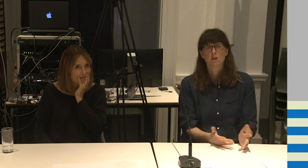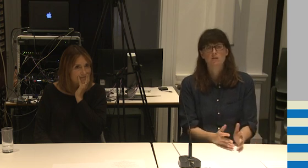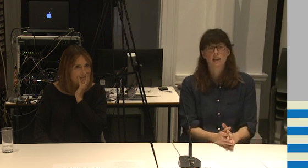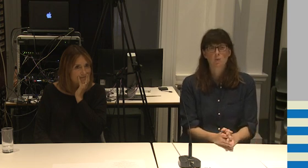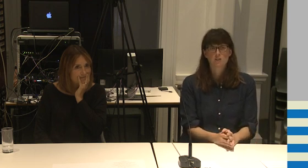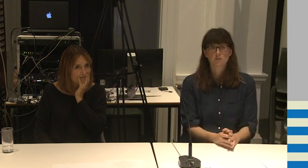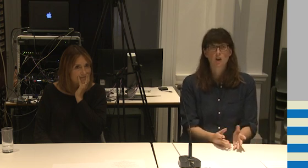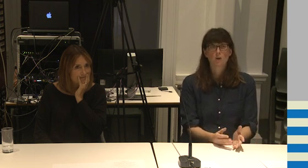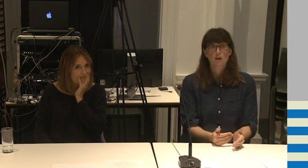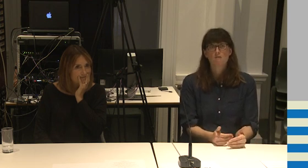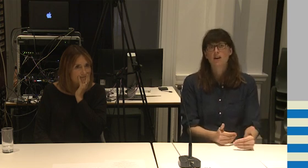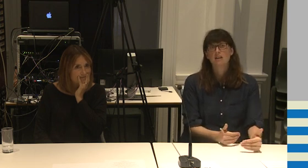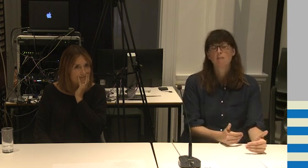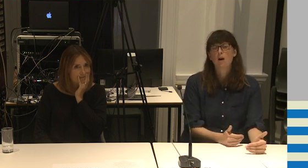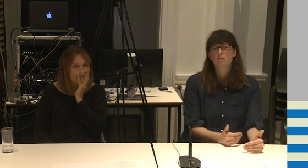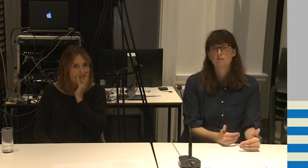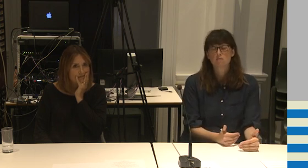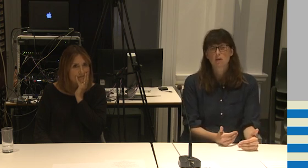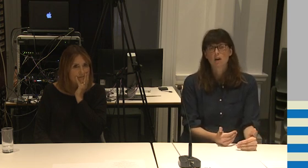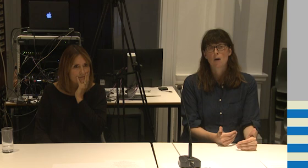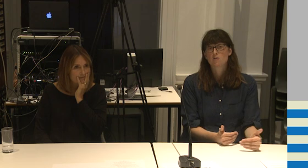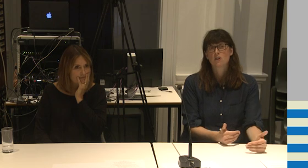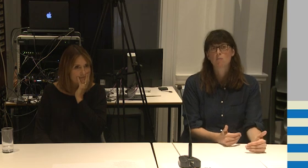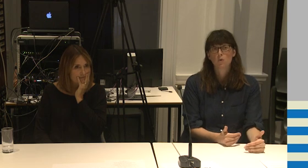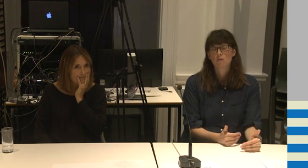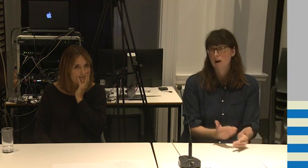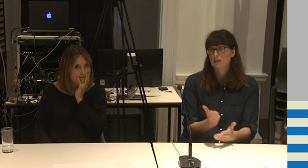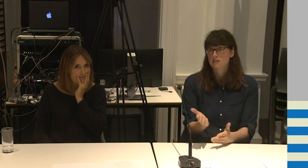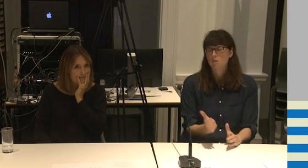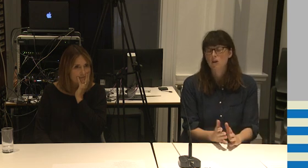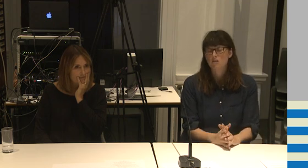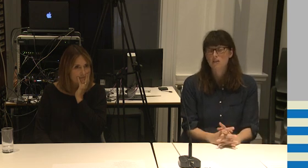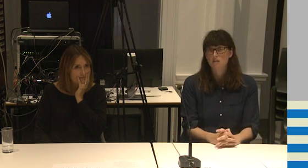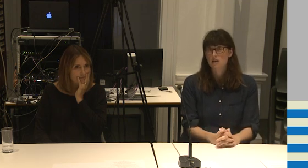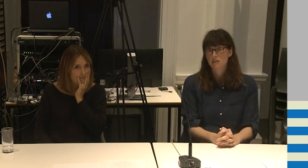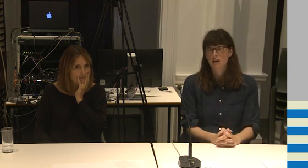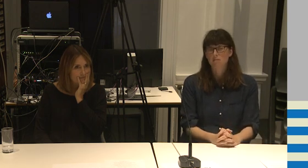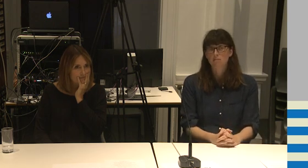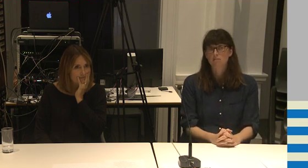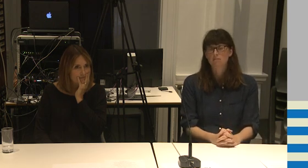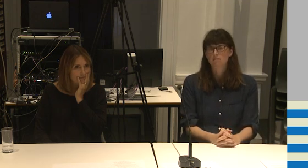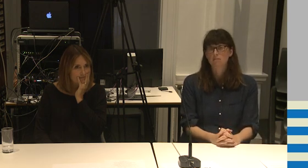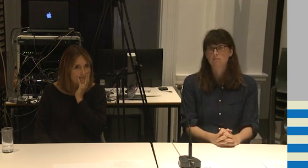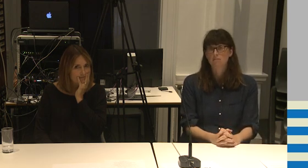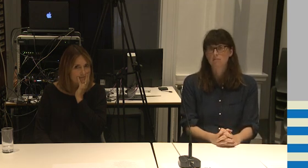the parents don't learn sign languages. So finding empowerment is really important, but I understand why you think it's a